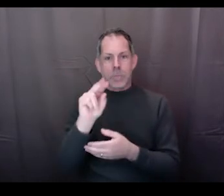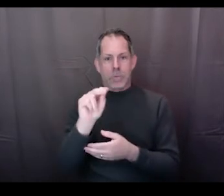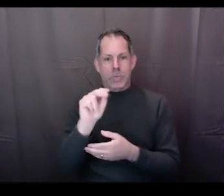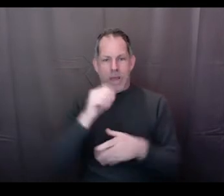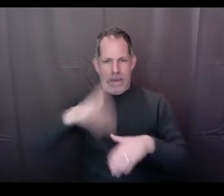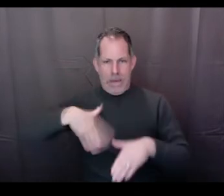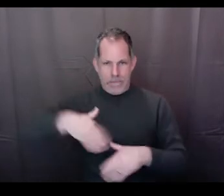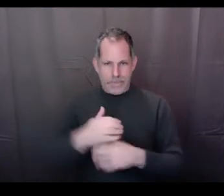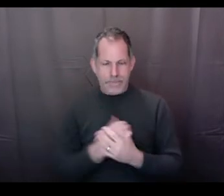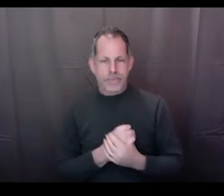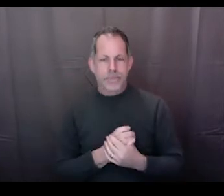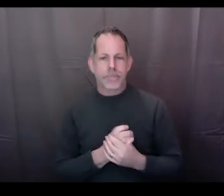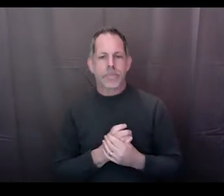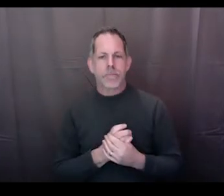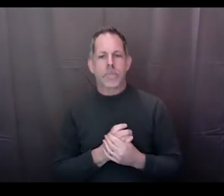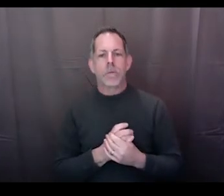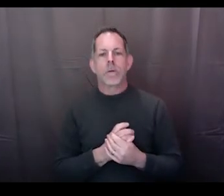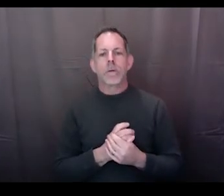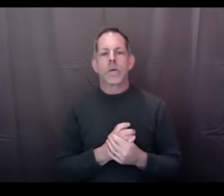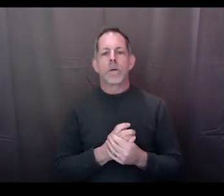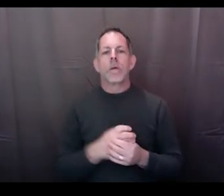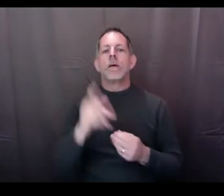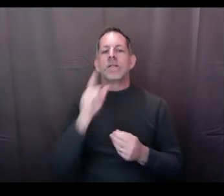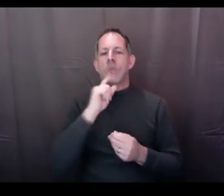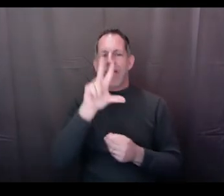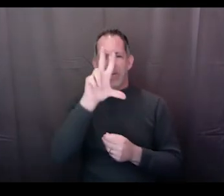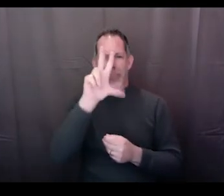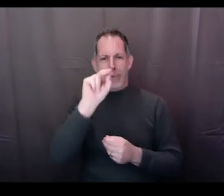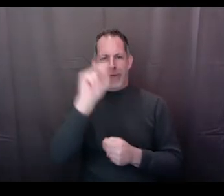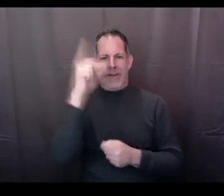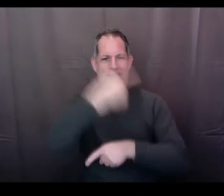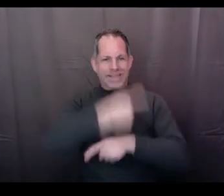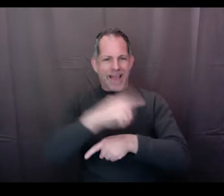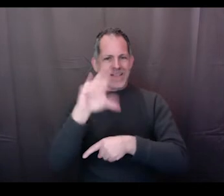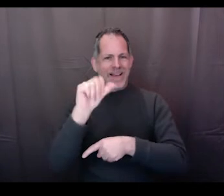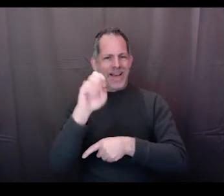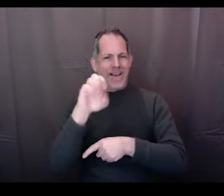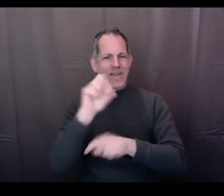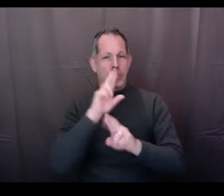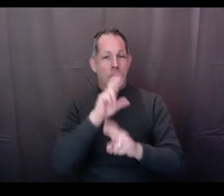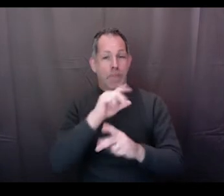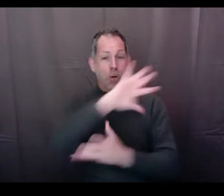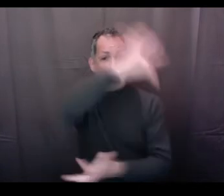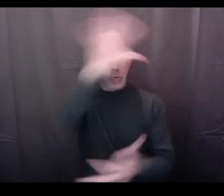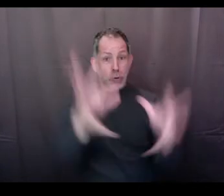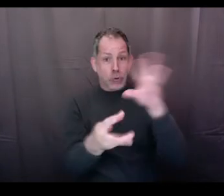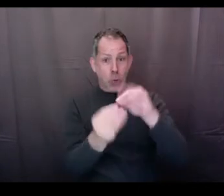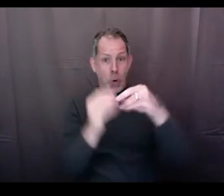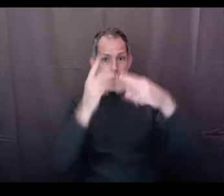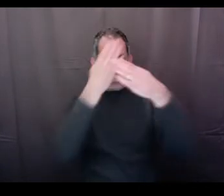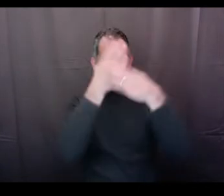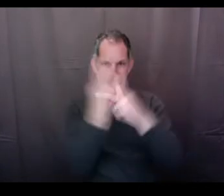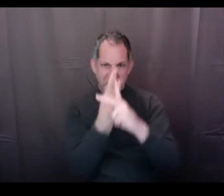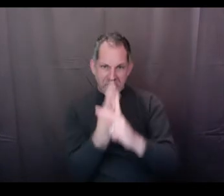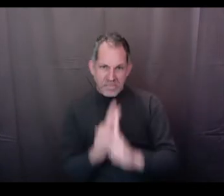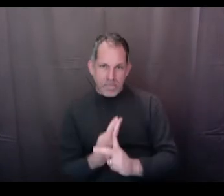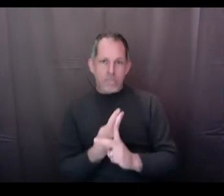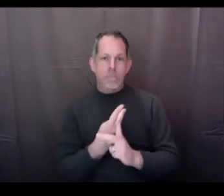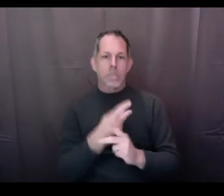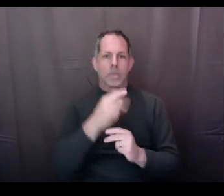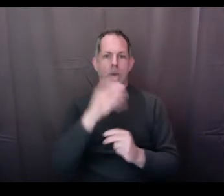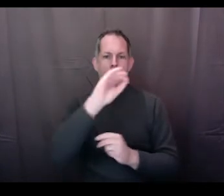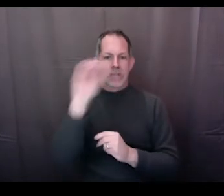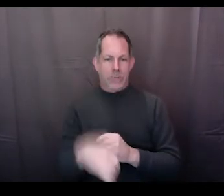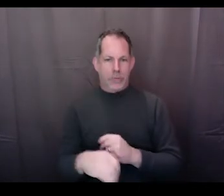those last 7 to 10 days are sort of underpopulated. We haven't completed those yet. So again, overall though,